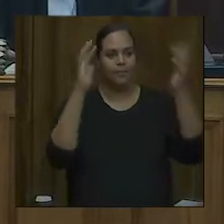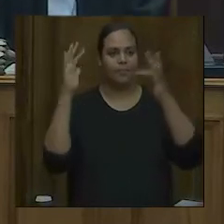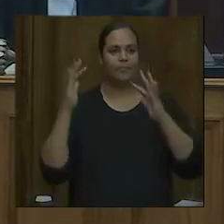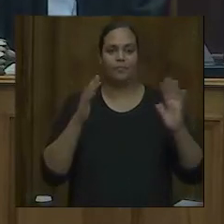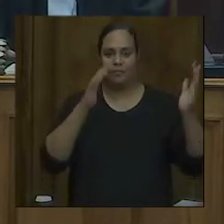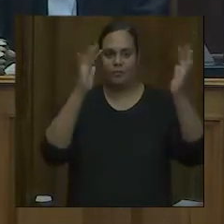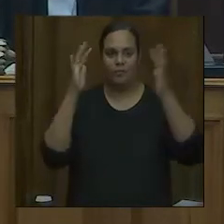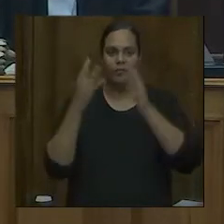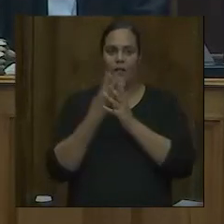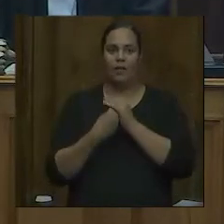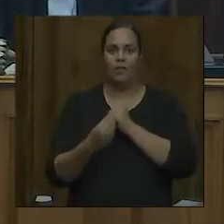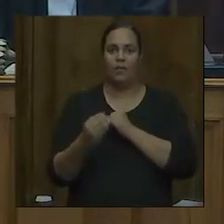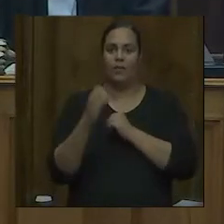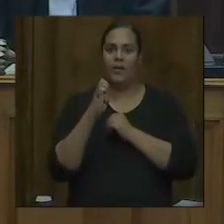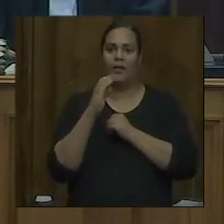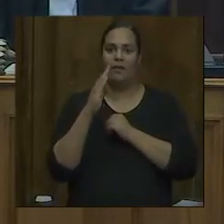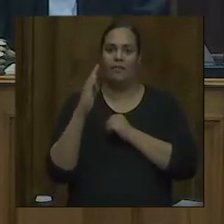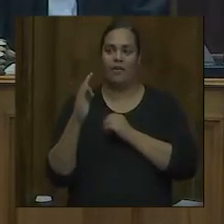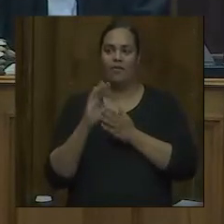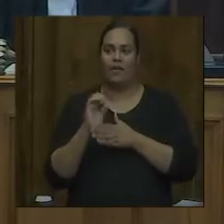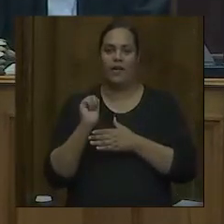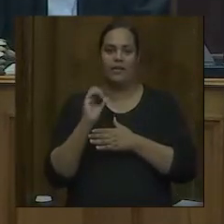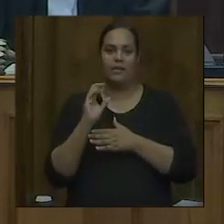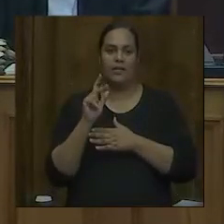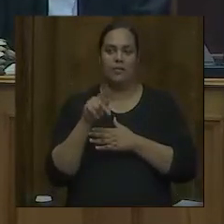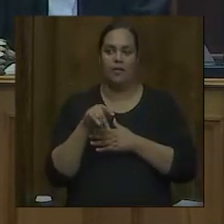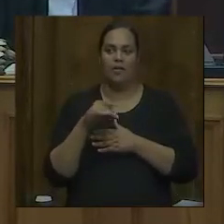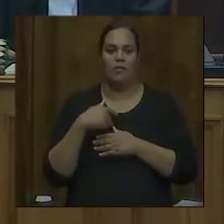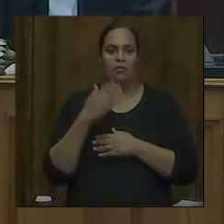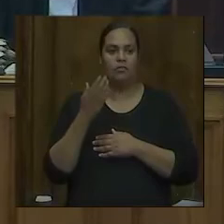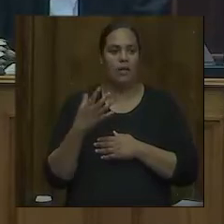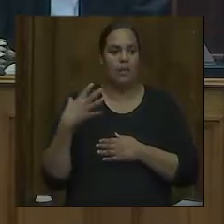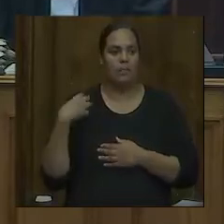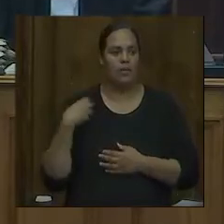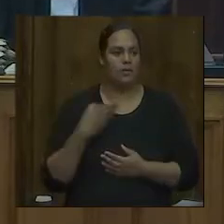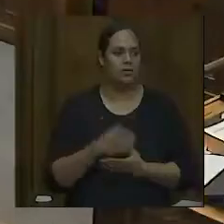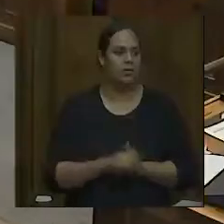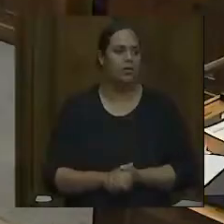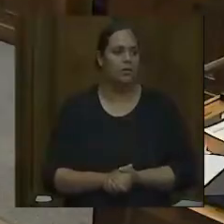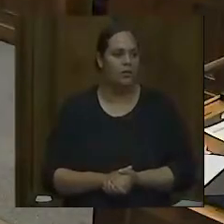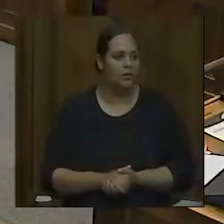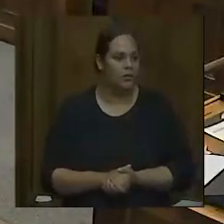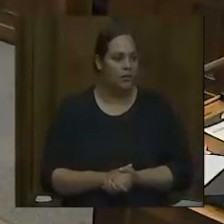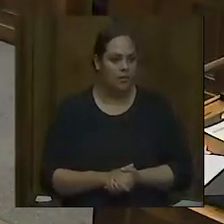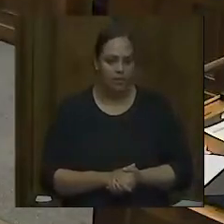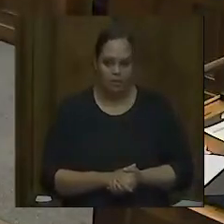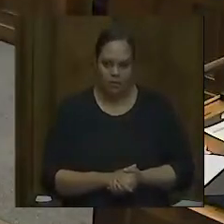the absence of the EFF and the ACDP, I now see the Honourable, the Minister.